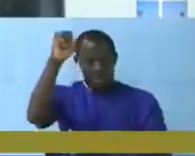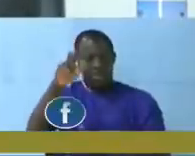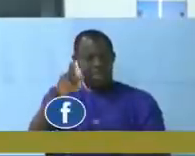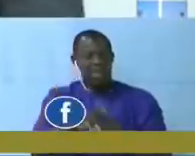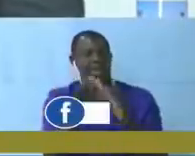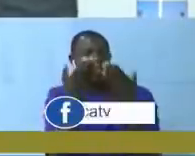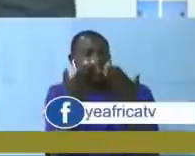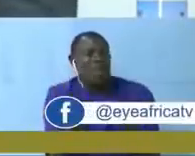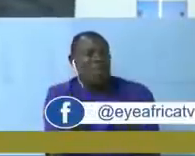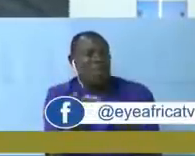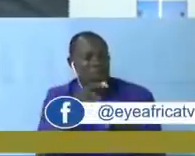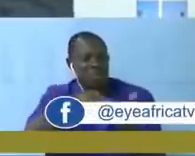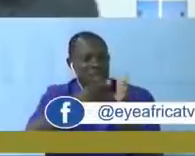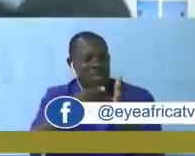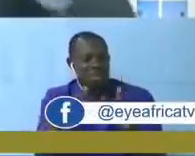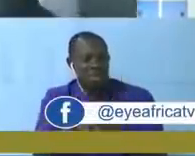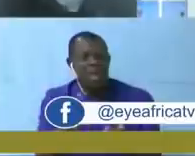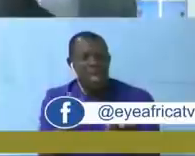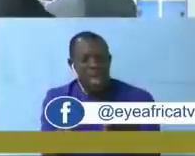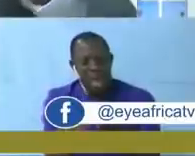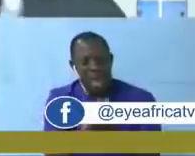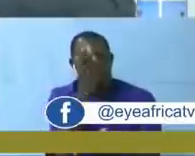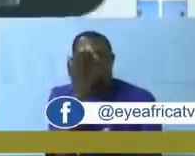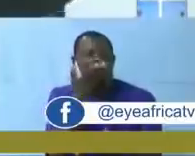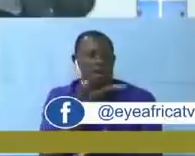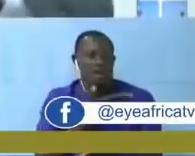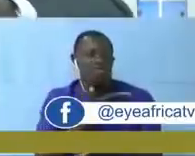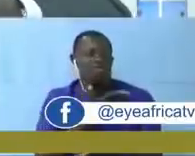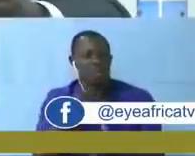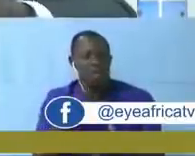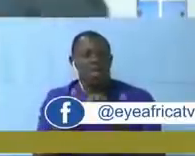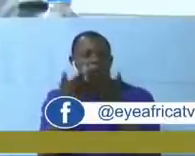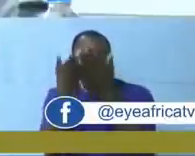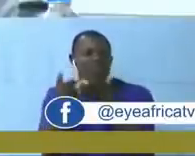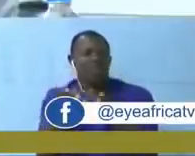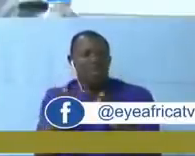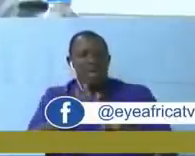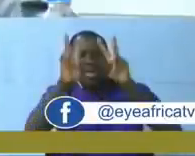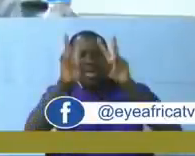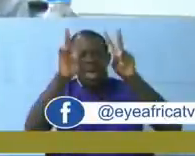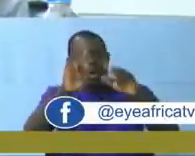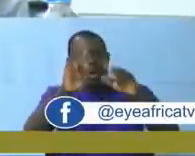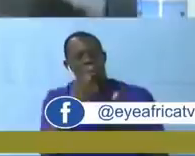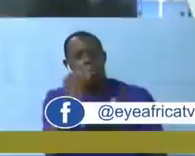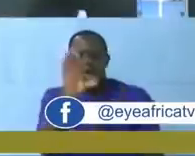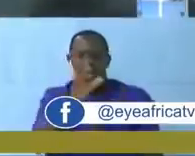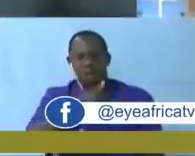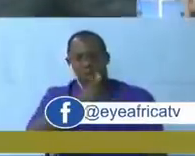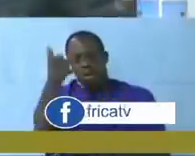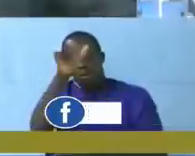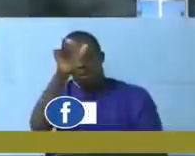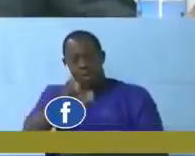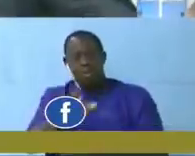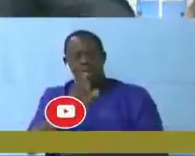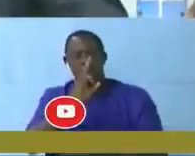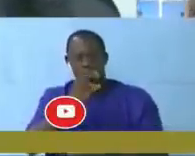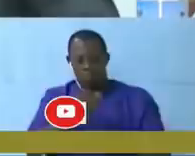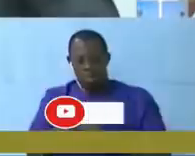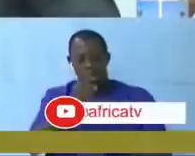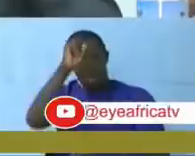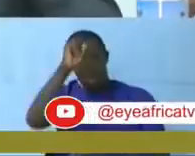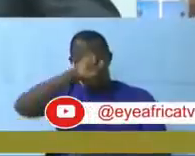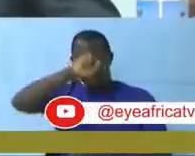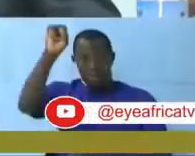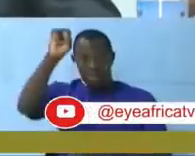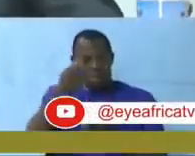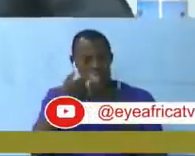is now removed to give Jammeh or whosoever became president almost as much